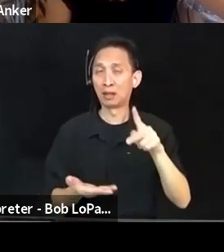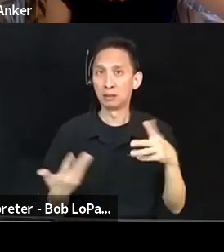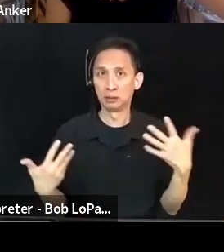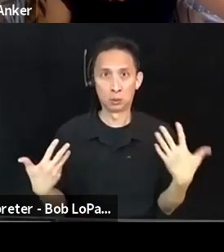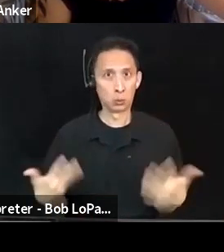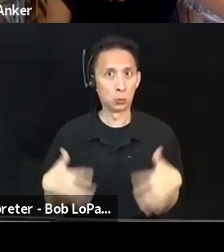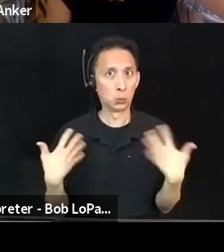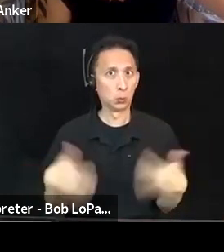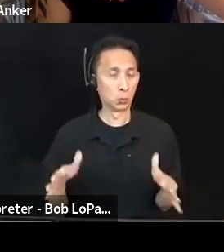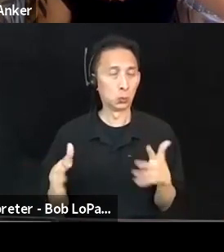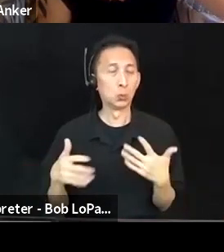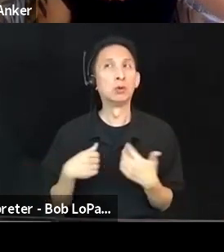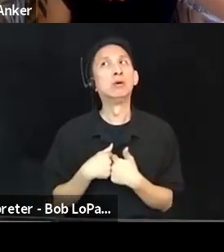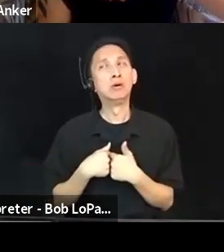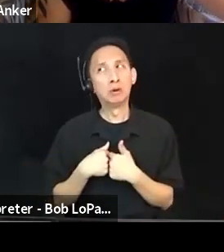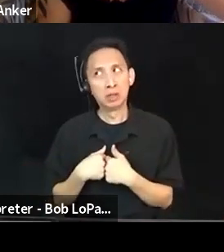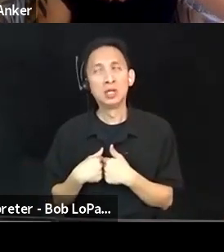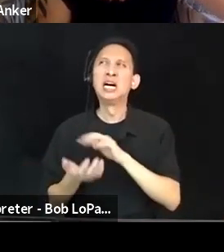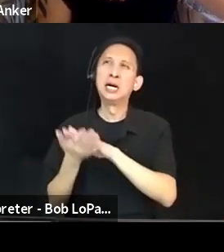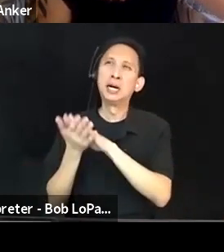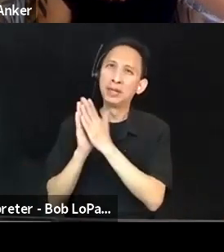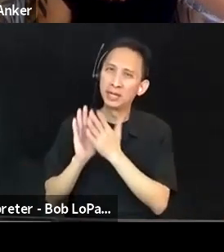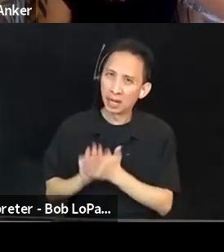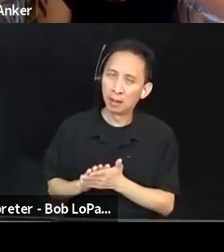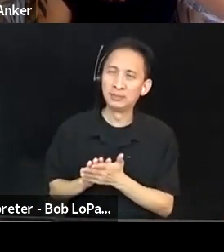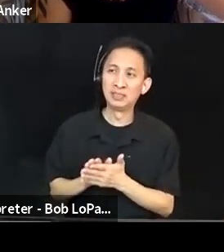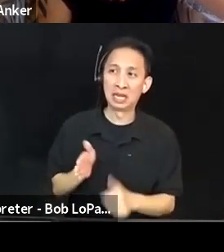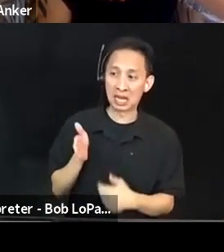acts as a horizon of openness,